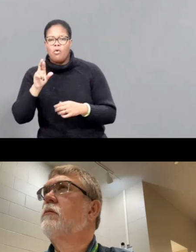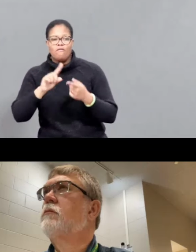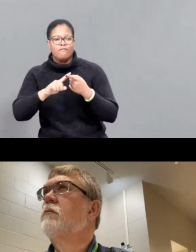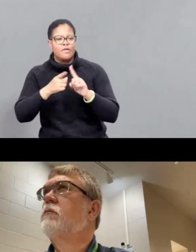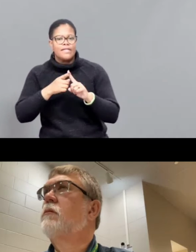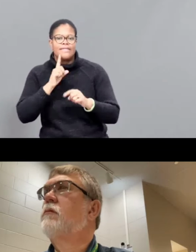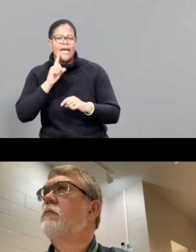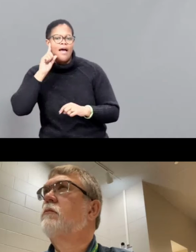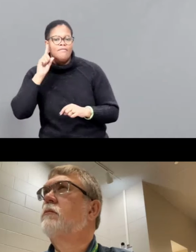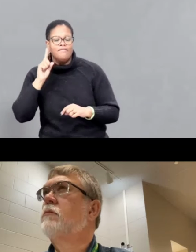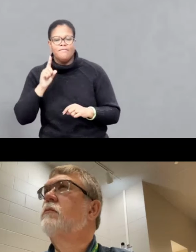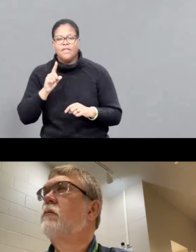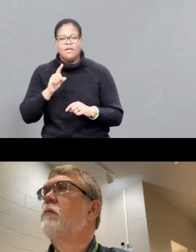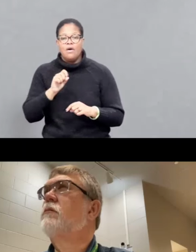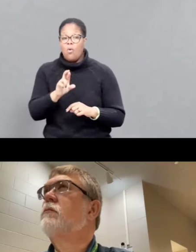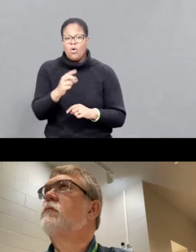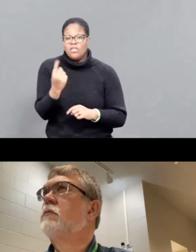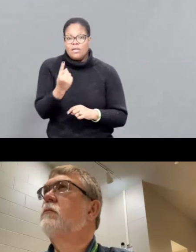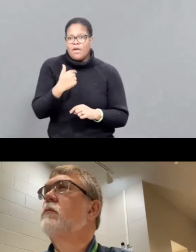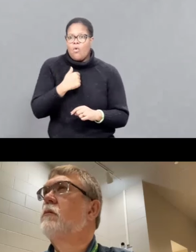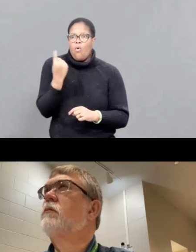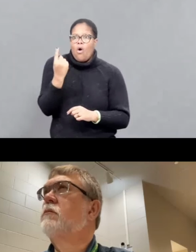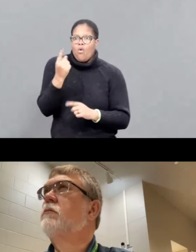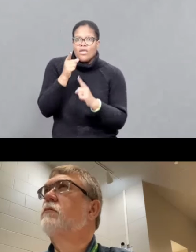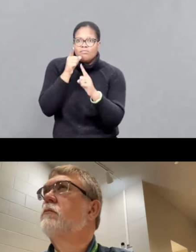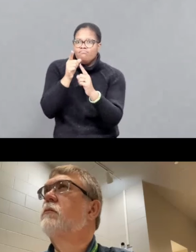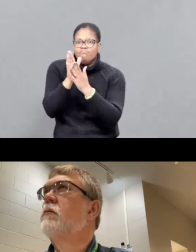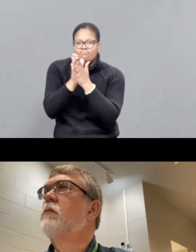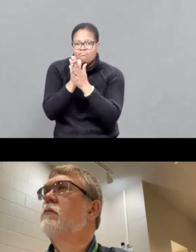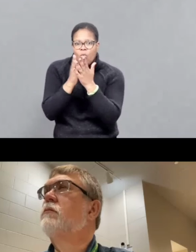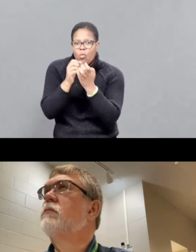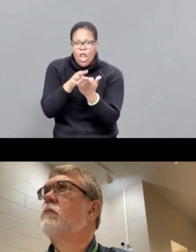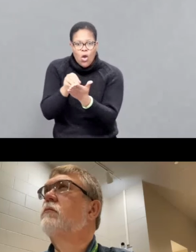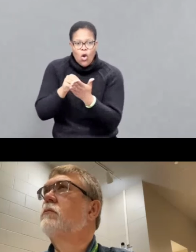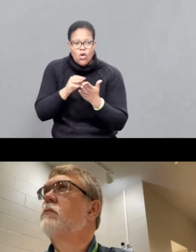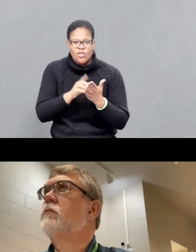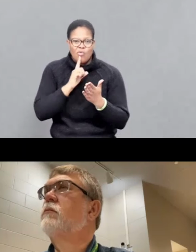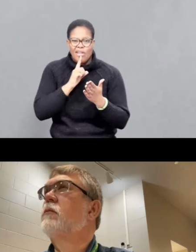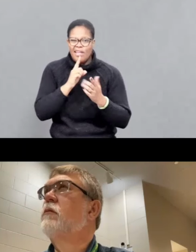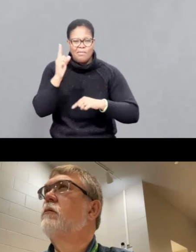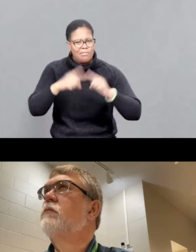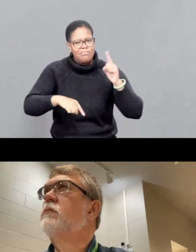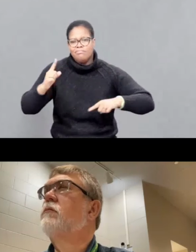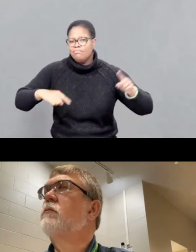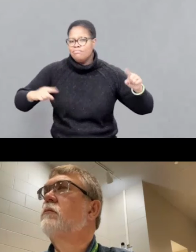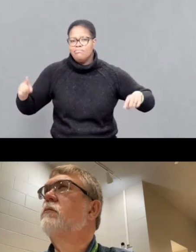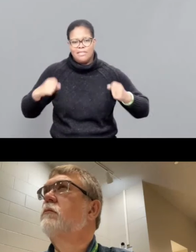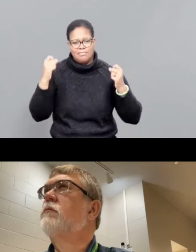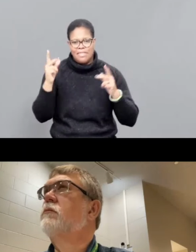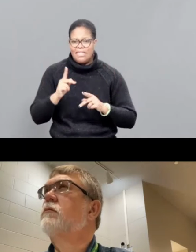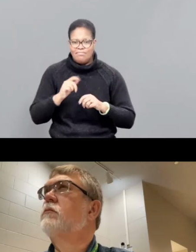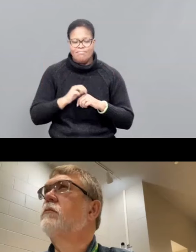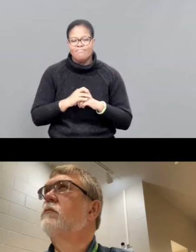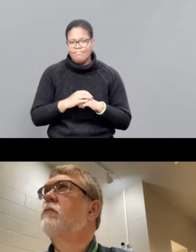be deaf, or it's just something that they've always wanted to do. So it pretty much runs the gamut.